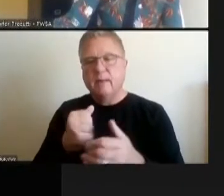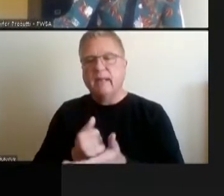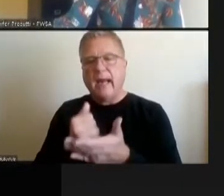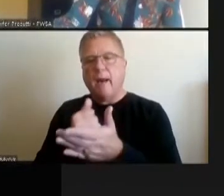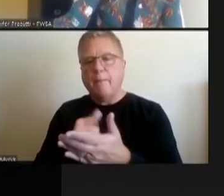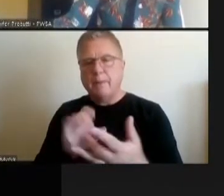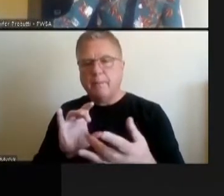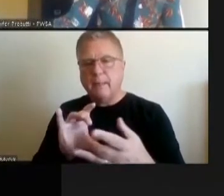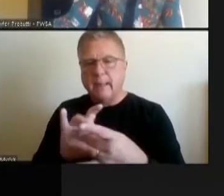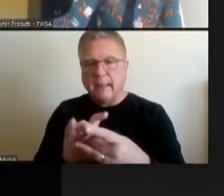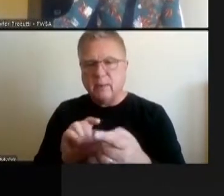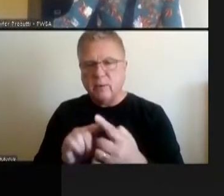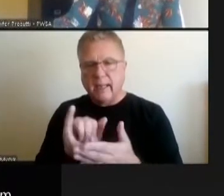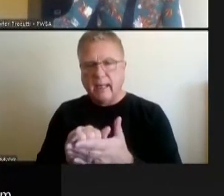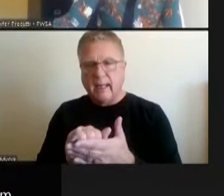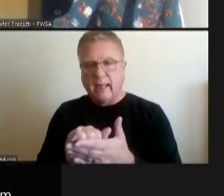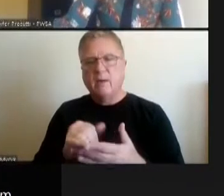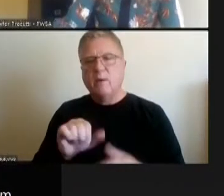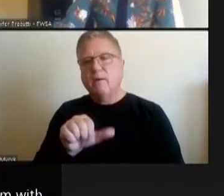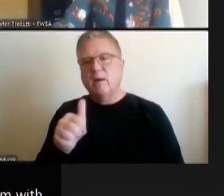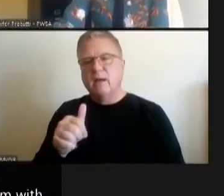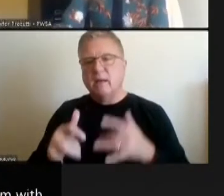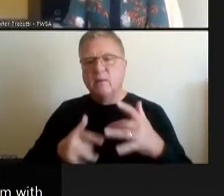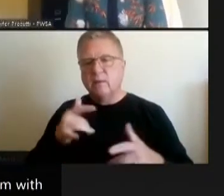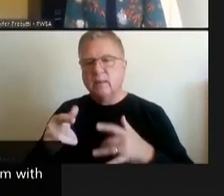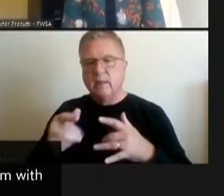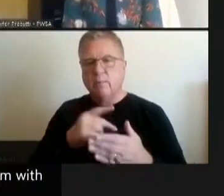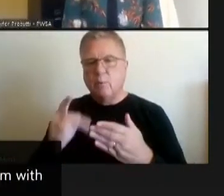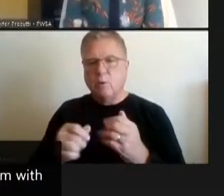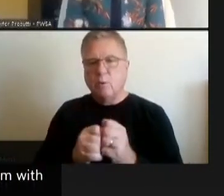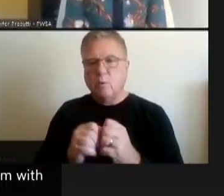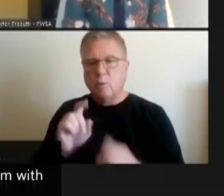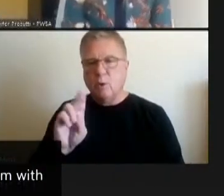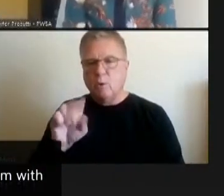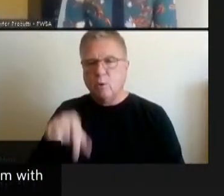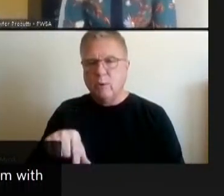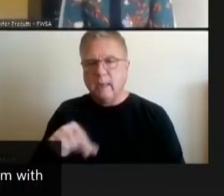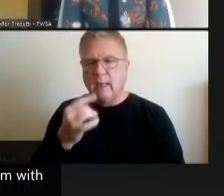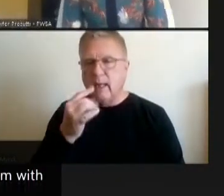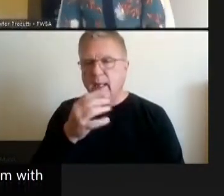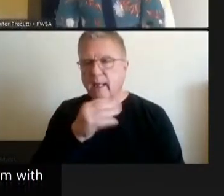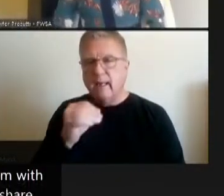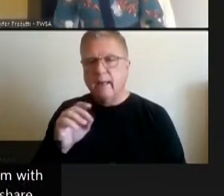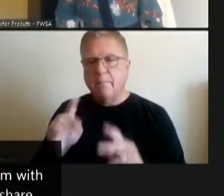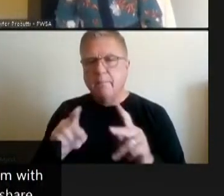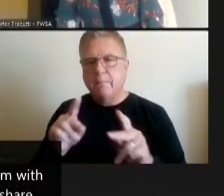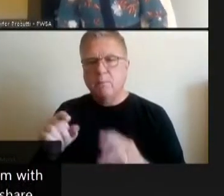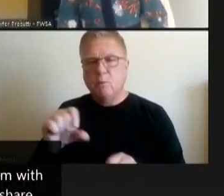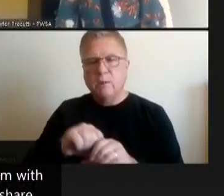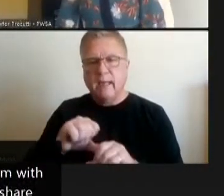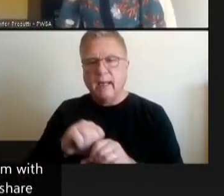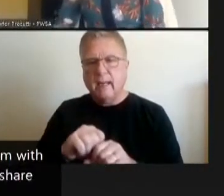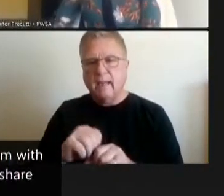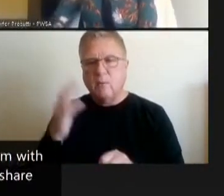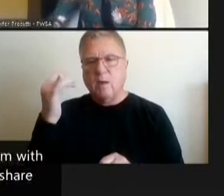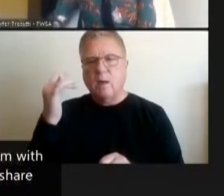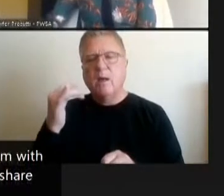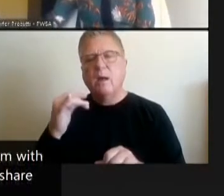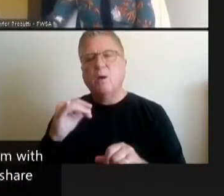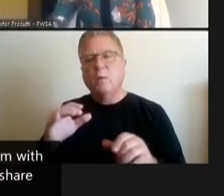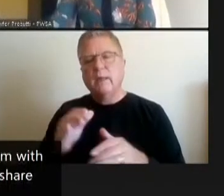also have a very exciting program with Duquesne Light and People's Gas, where we can share customer information